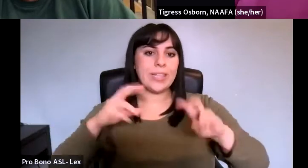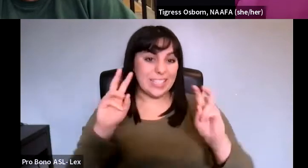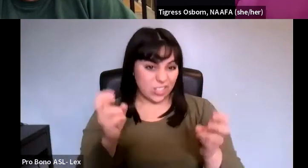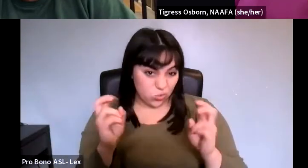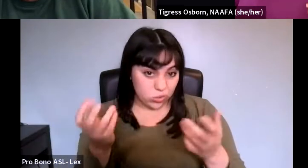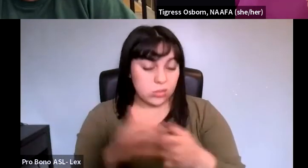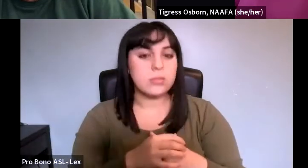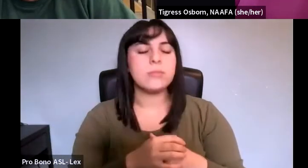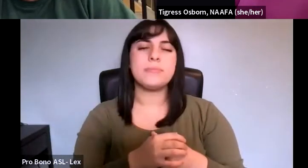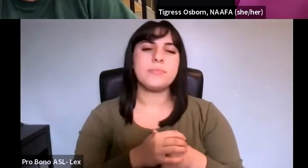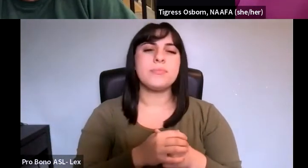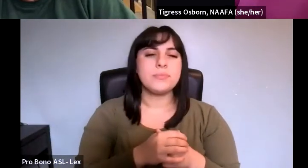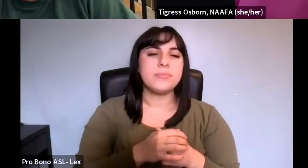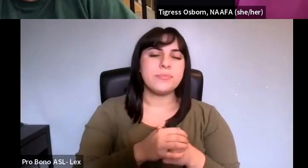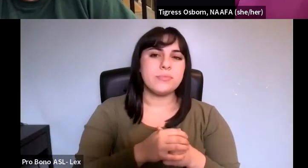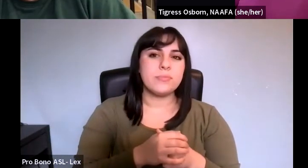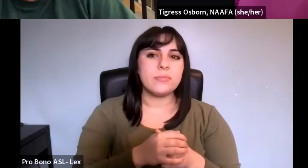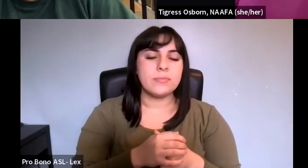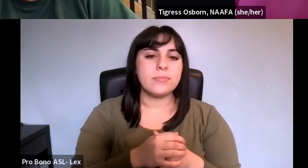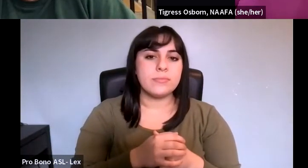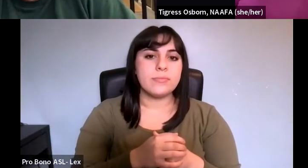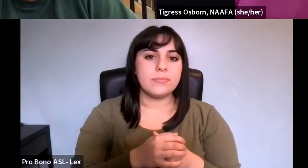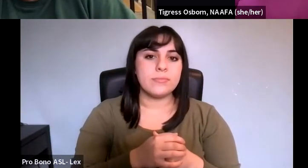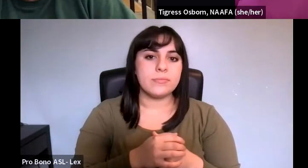we culturally don't know